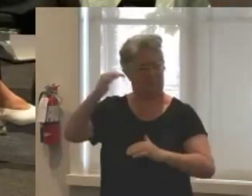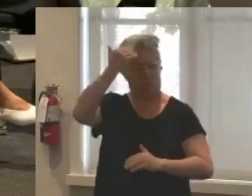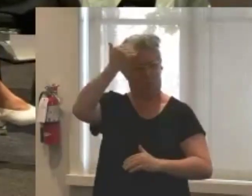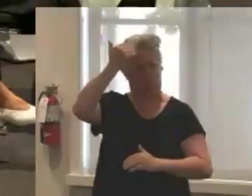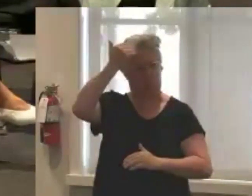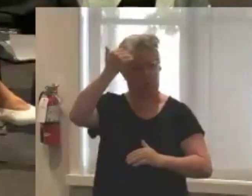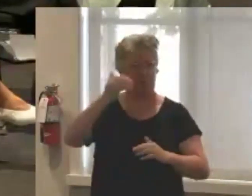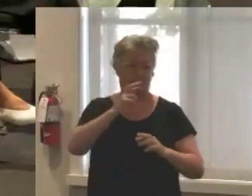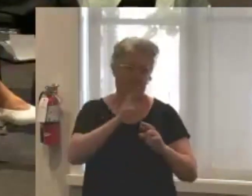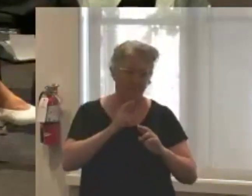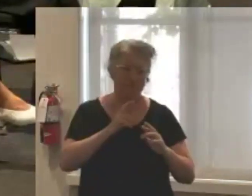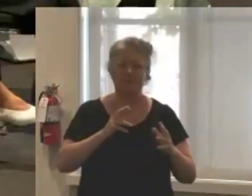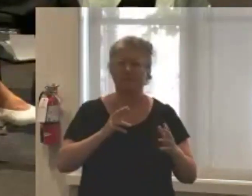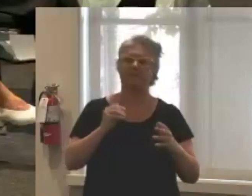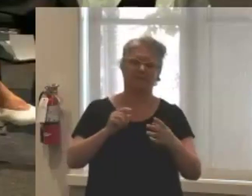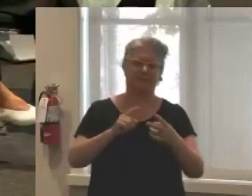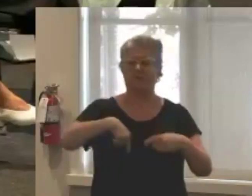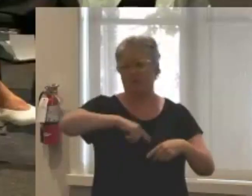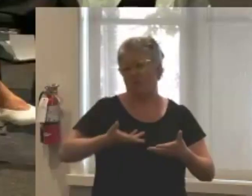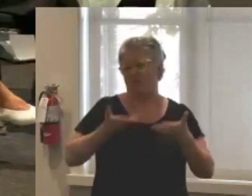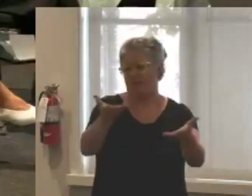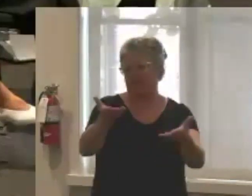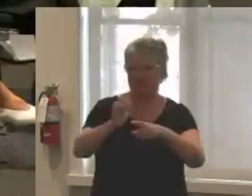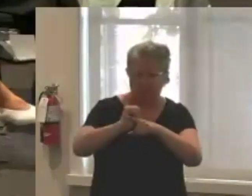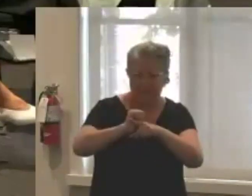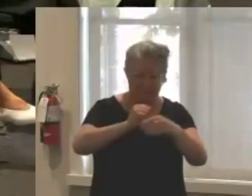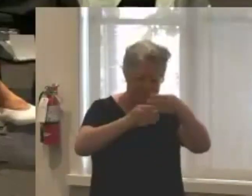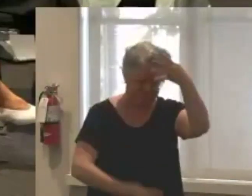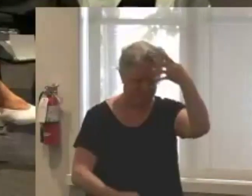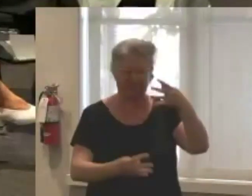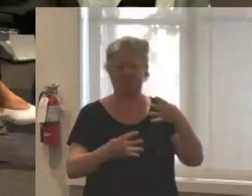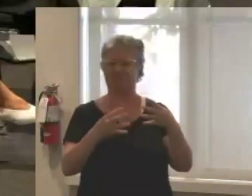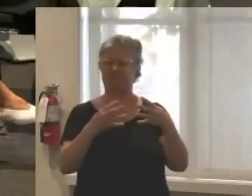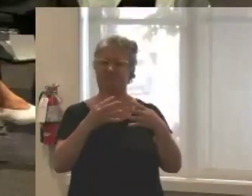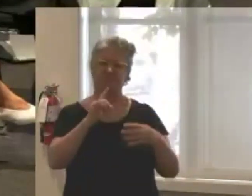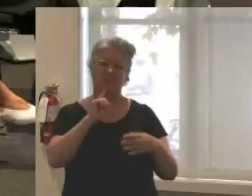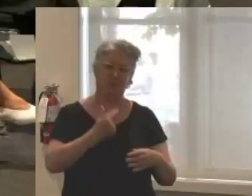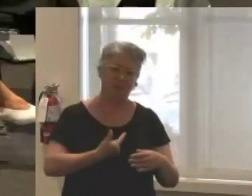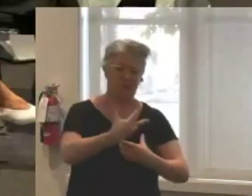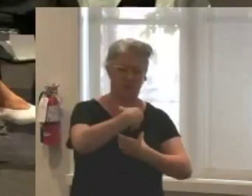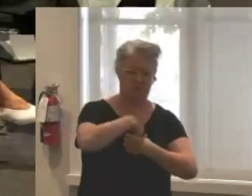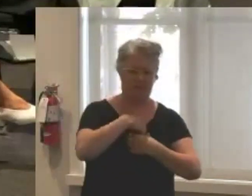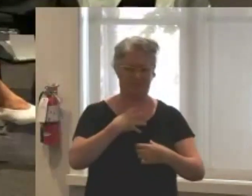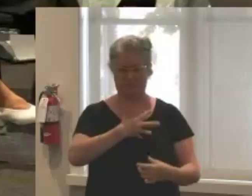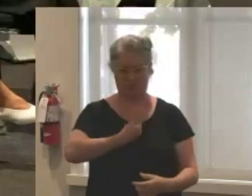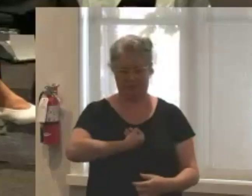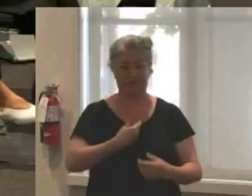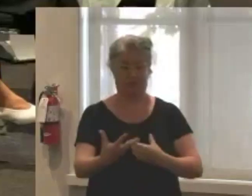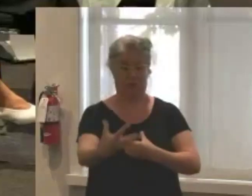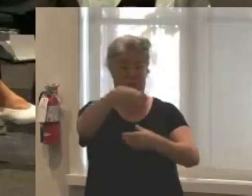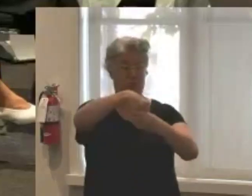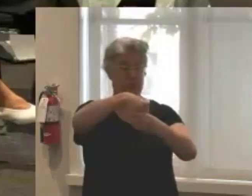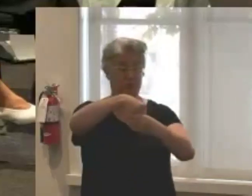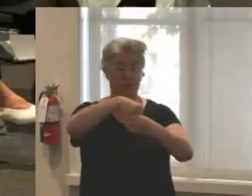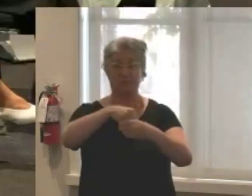offer lots of trainings on fostering queer and trans inclusion, anti-Black racism, anti-oppressive